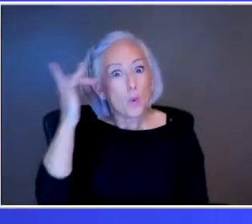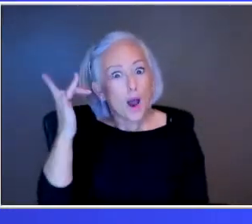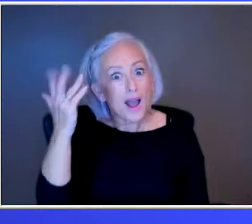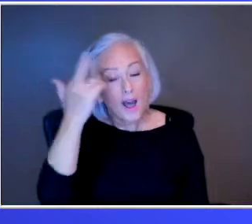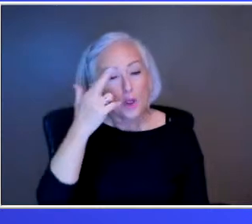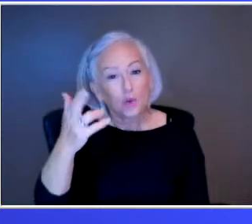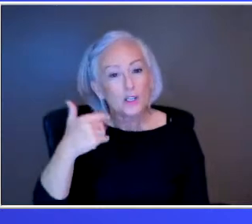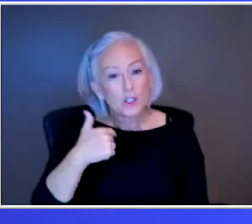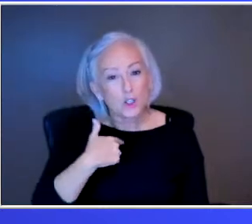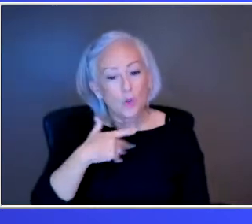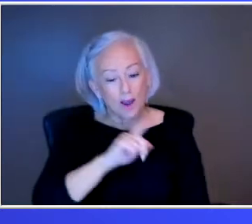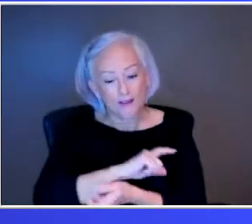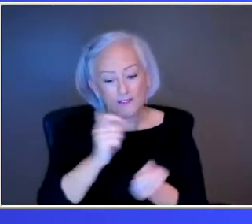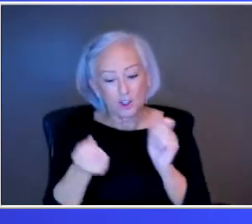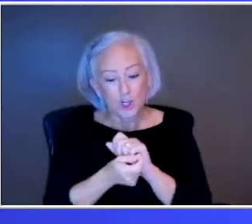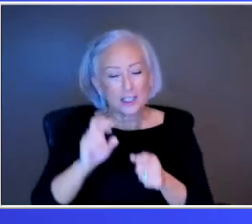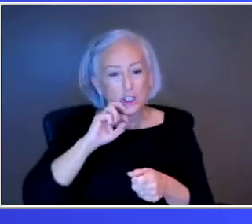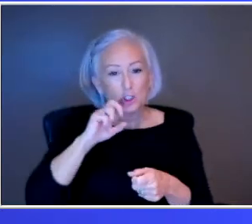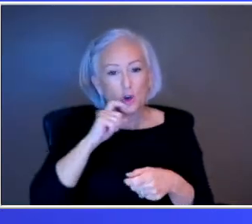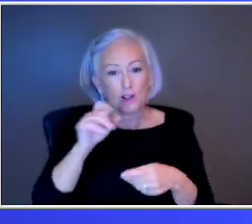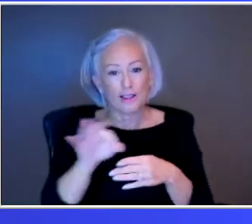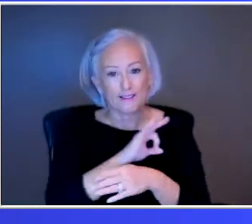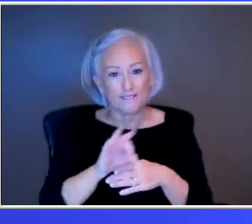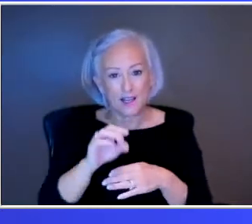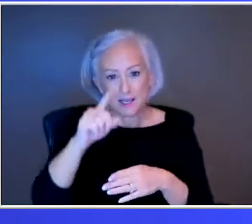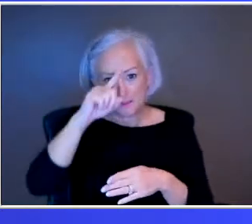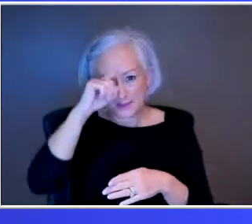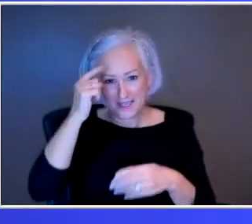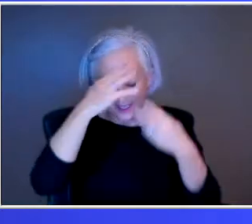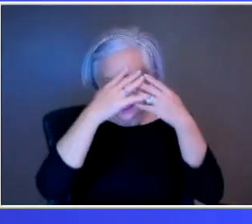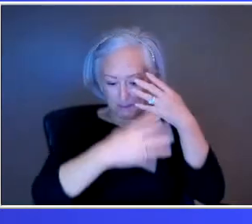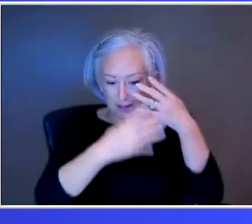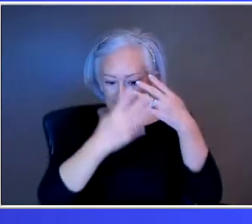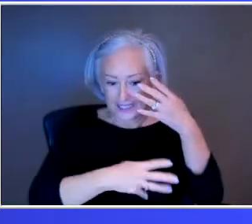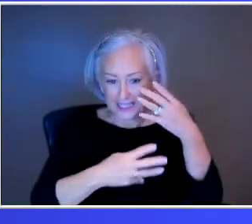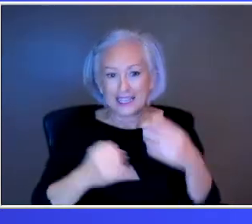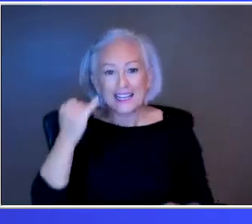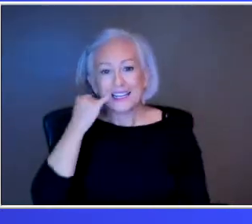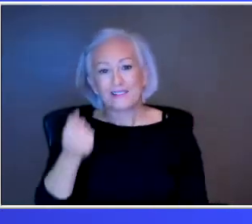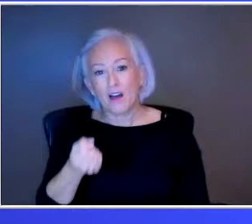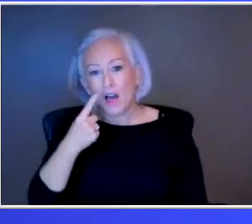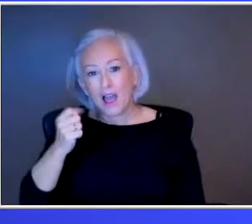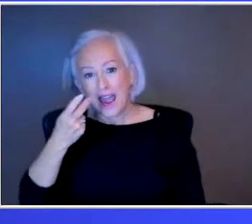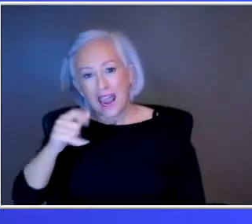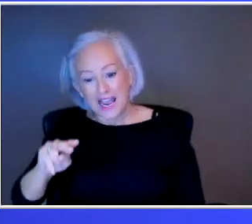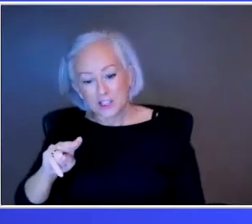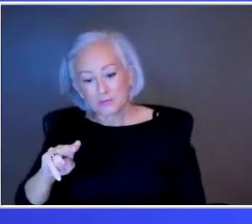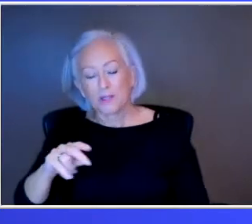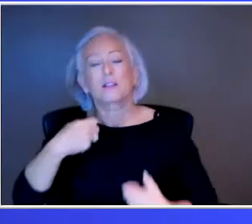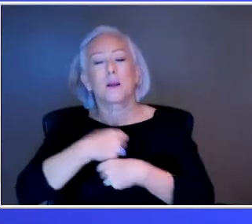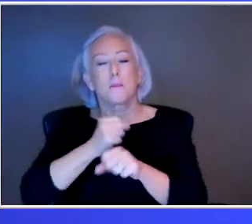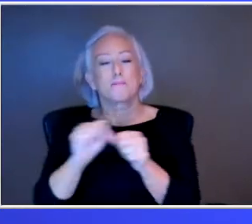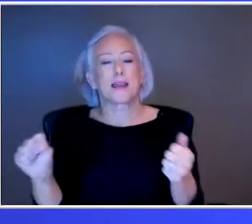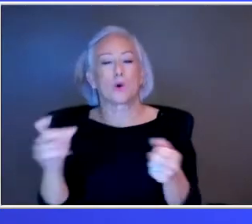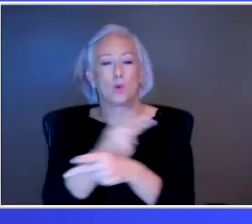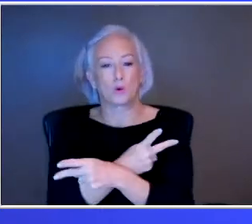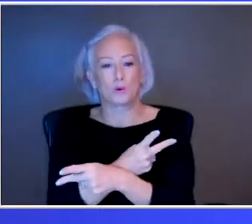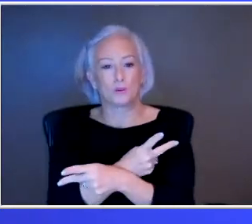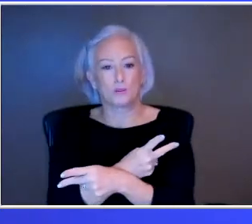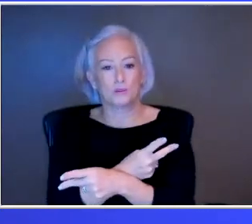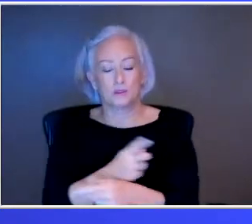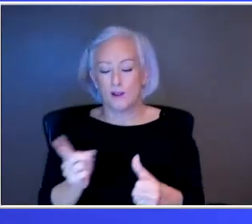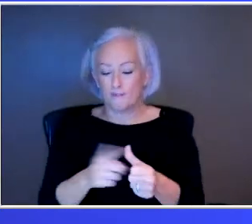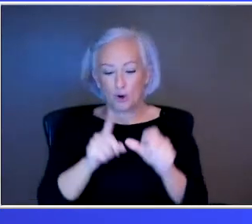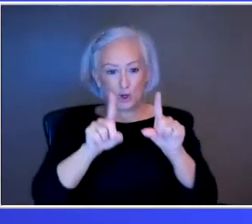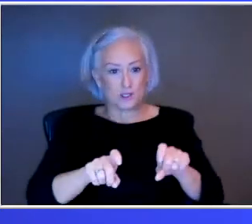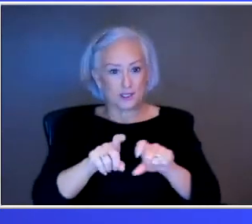change in neurologic function is actually a bleeding event in the brain, and you could exacerbate that by aspirin. So the first test that you'll get at the hospital with stroke-like